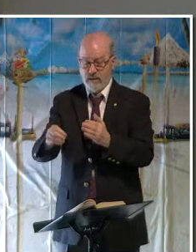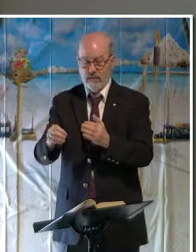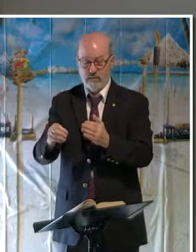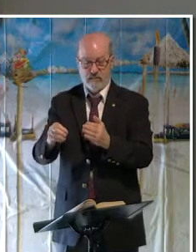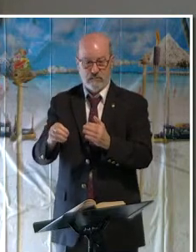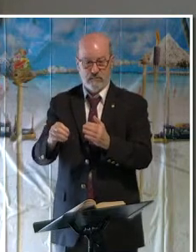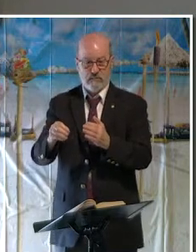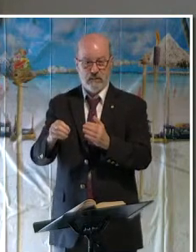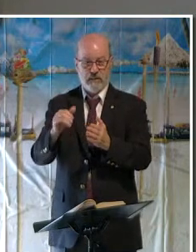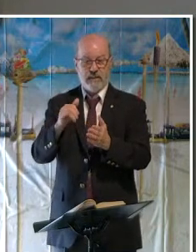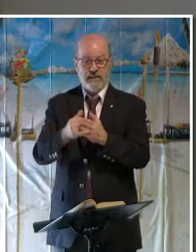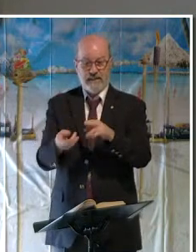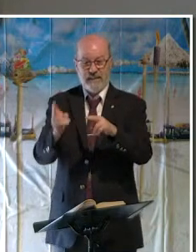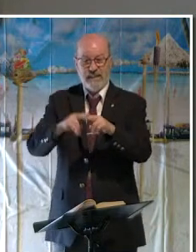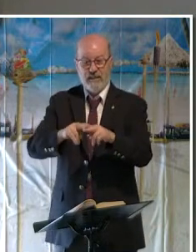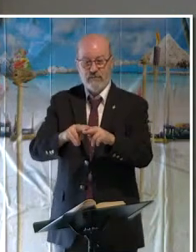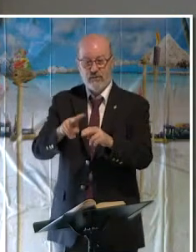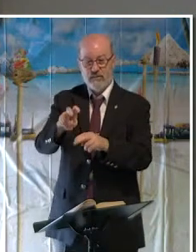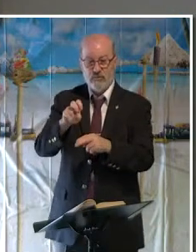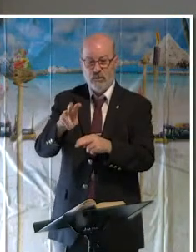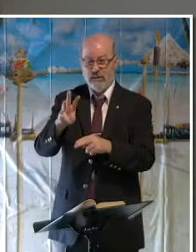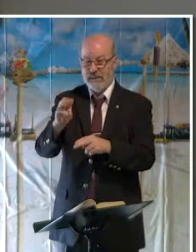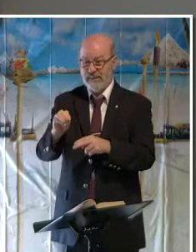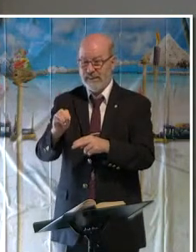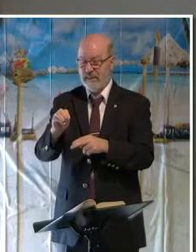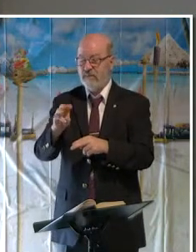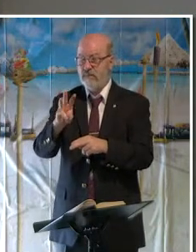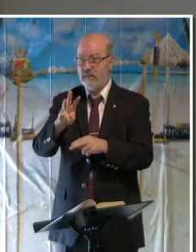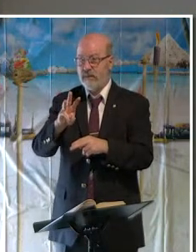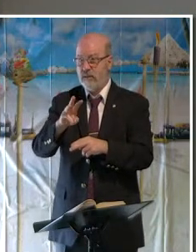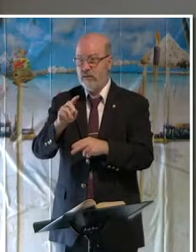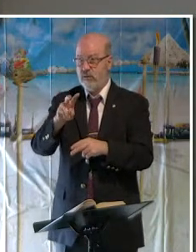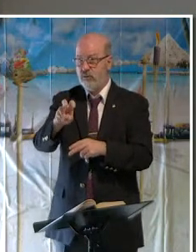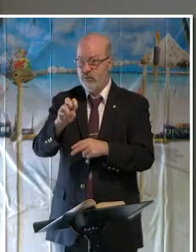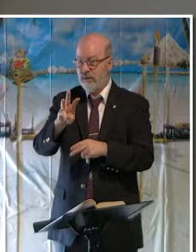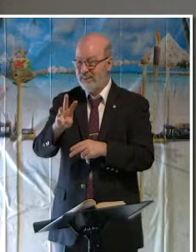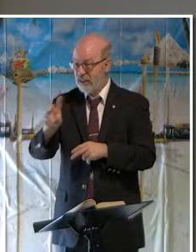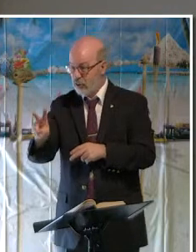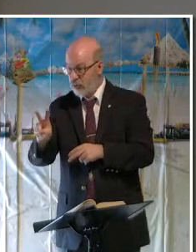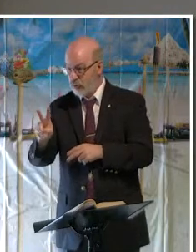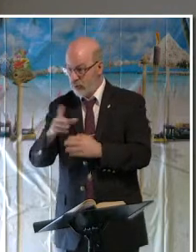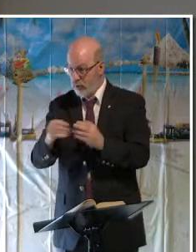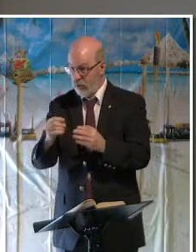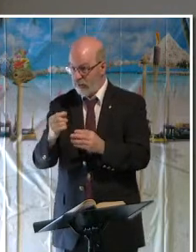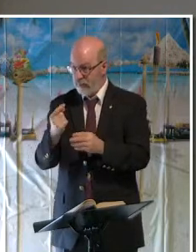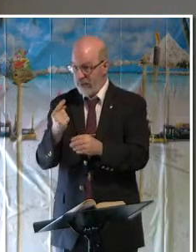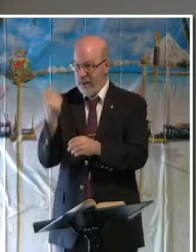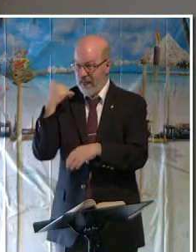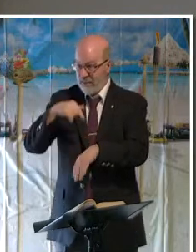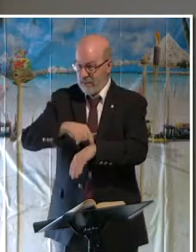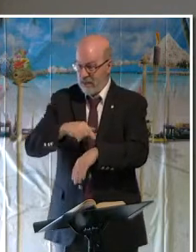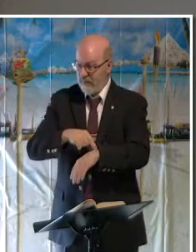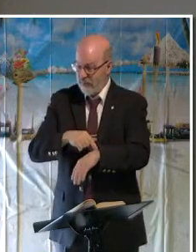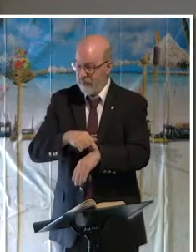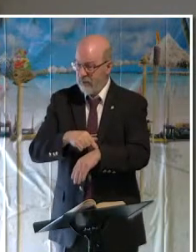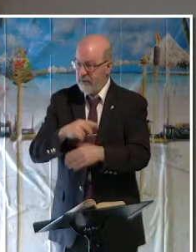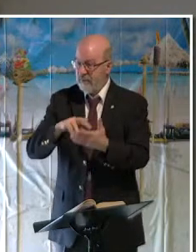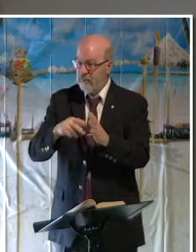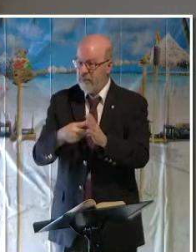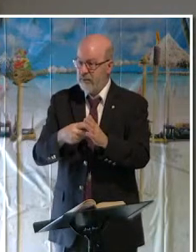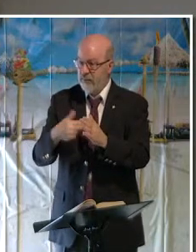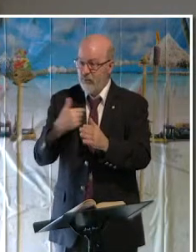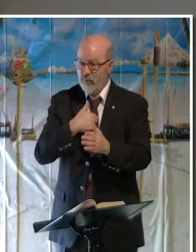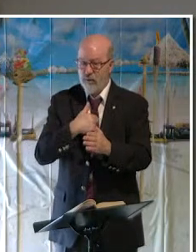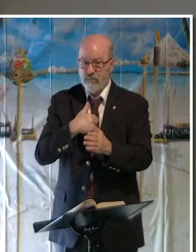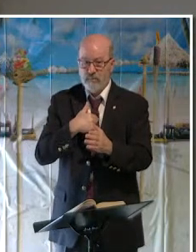$2,740. That's an increase of $262 over our last promise. And that means that we